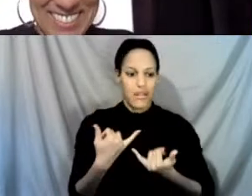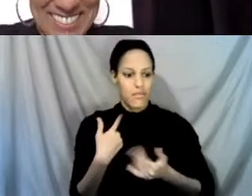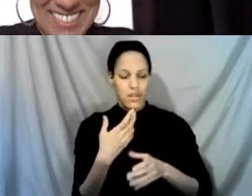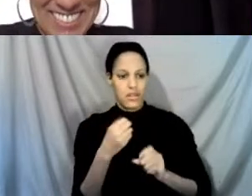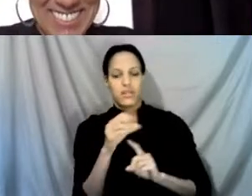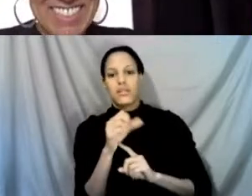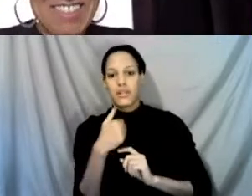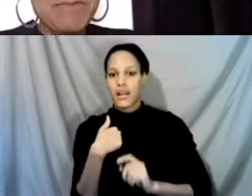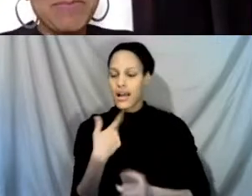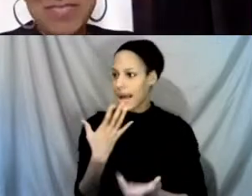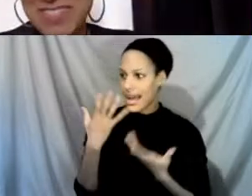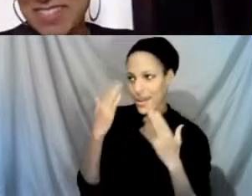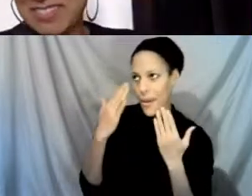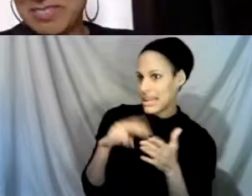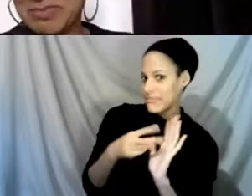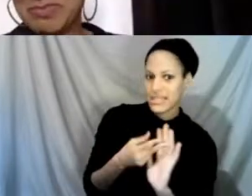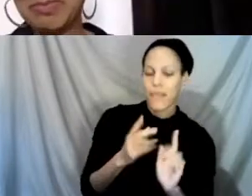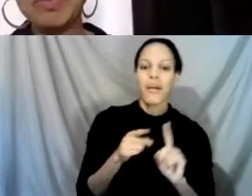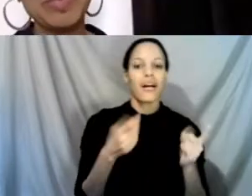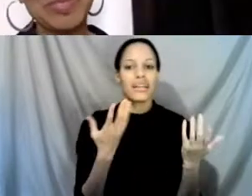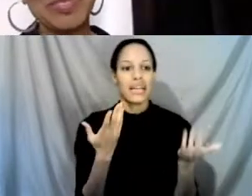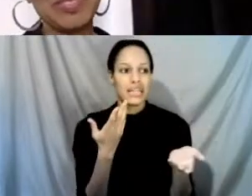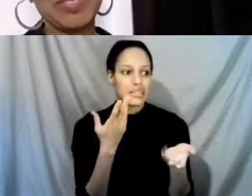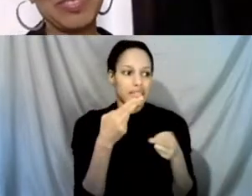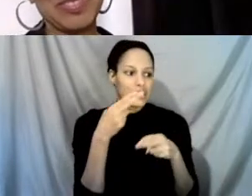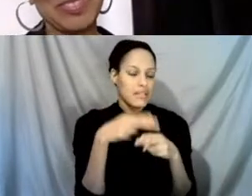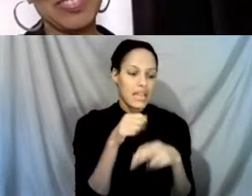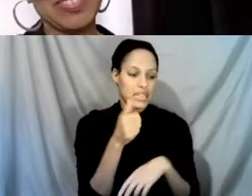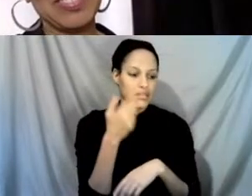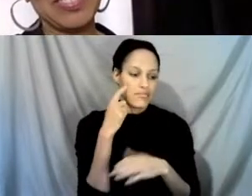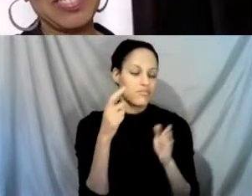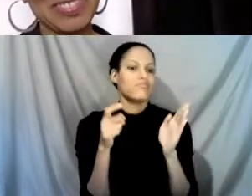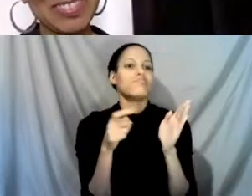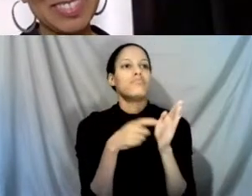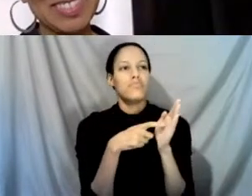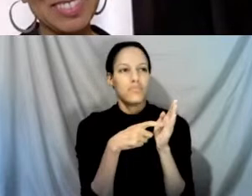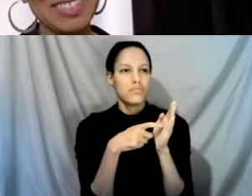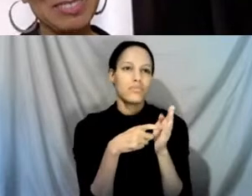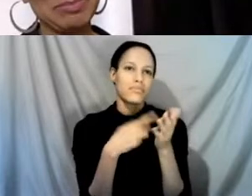It wasn't a name that I didn't recognize if I didn't know